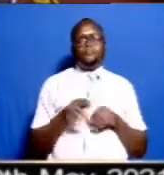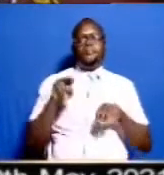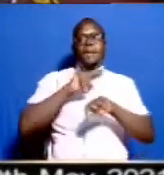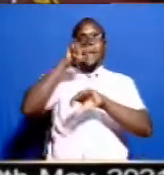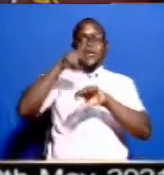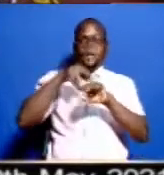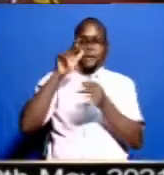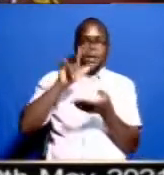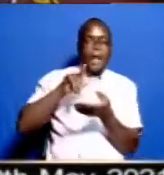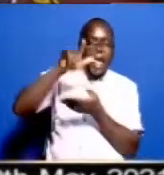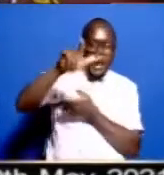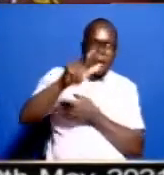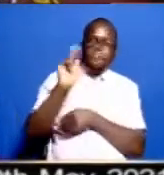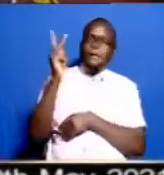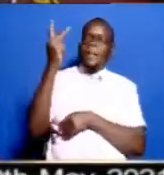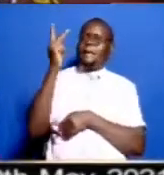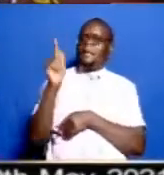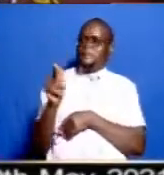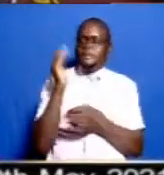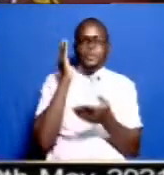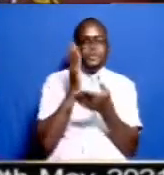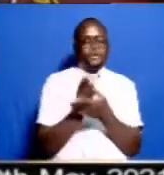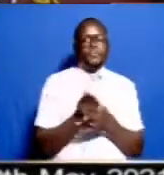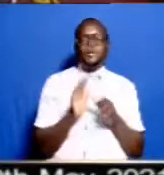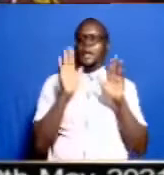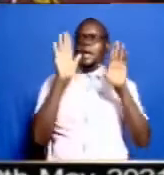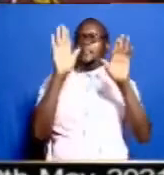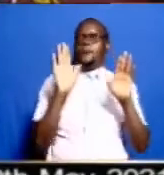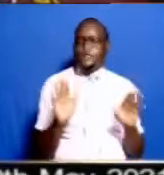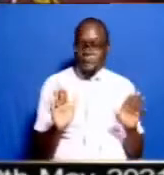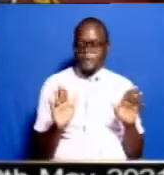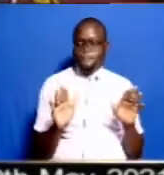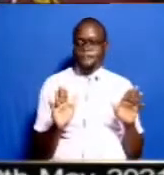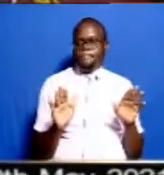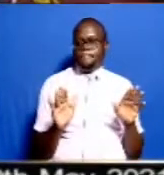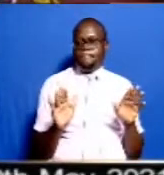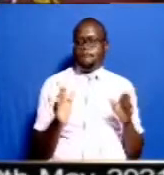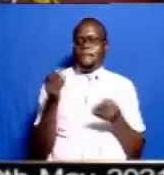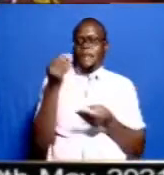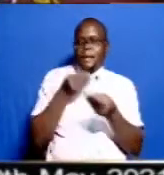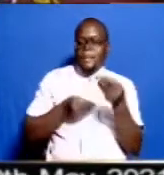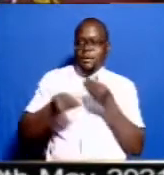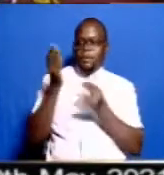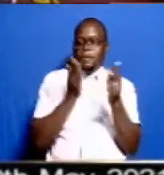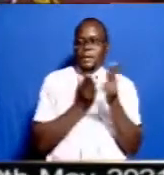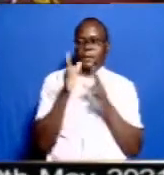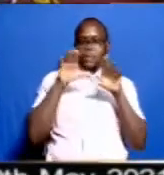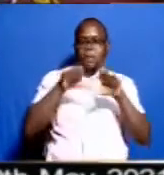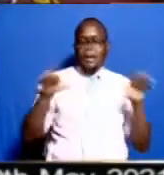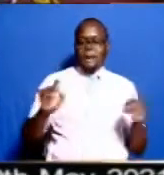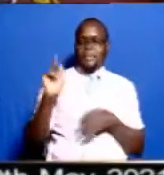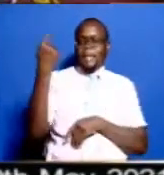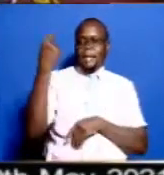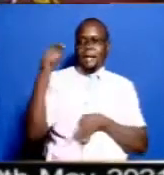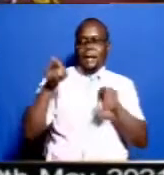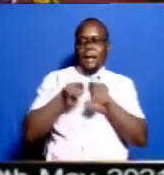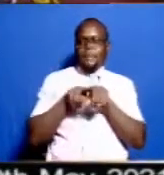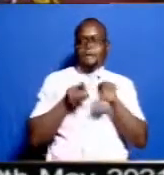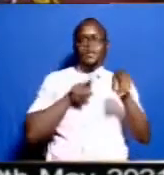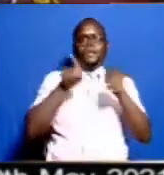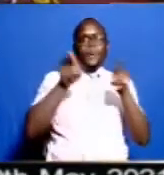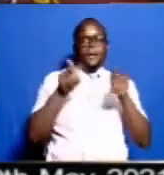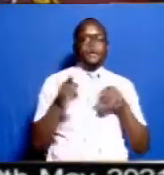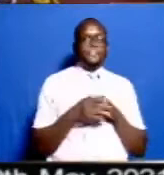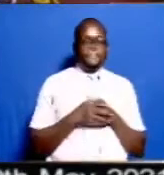carrier, Madam Speaker, plays a pivotal role in the economy through marketing Kenya as a tourism